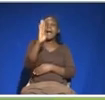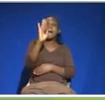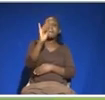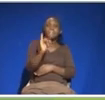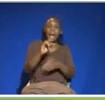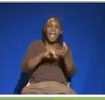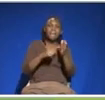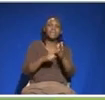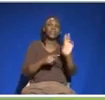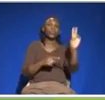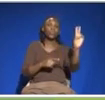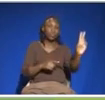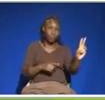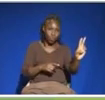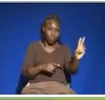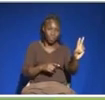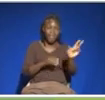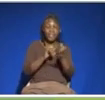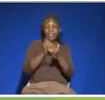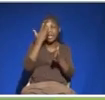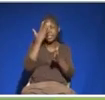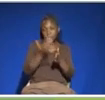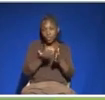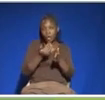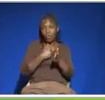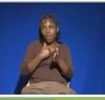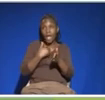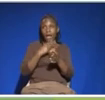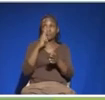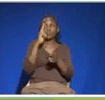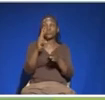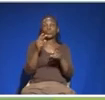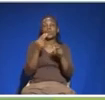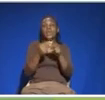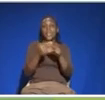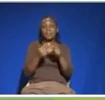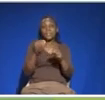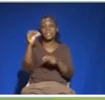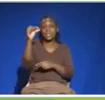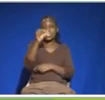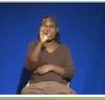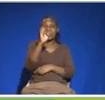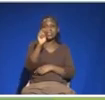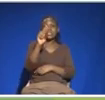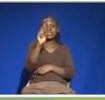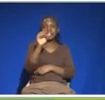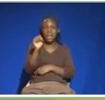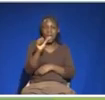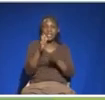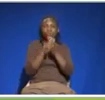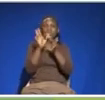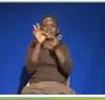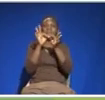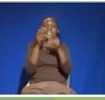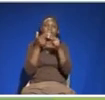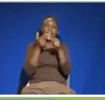Bi means 2. That is why we have the 2 names, the genus and the specific name. And